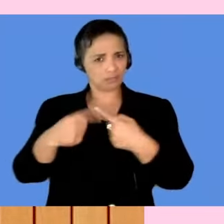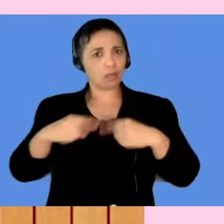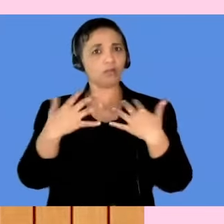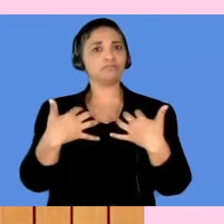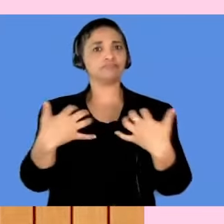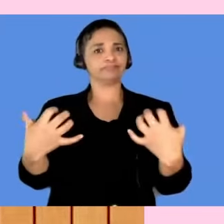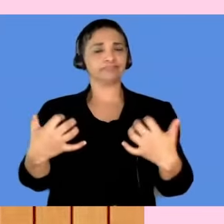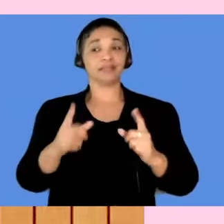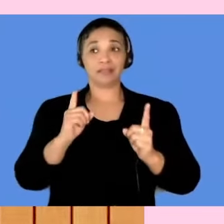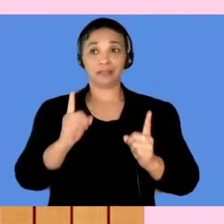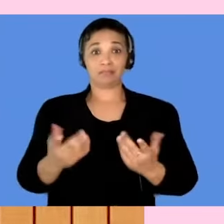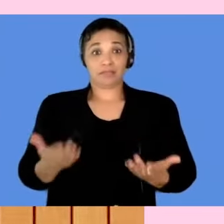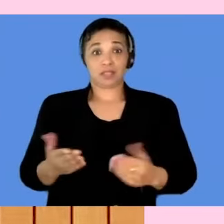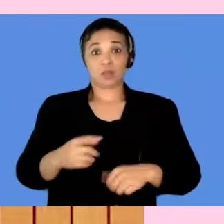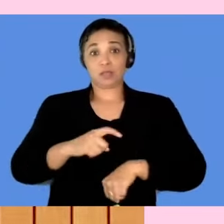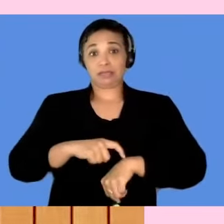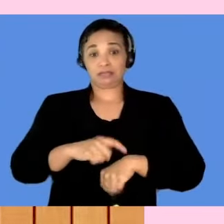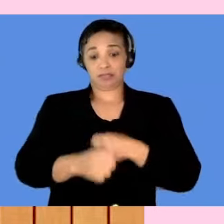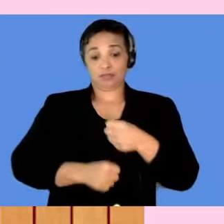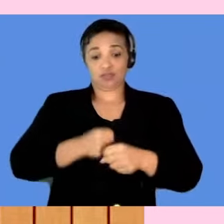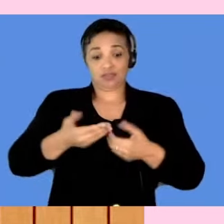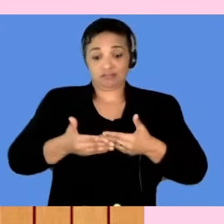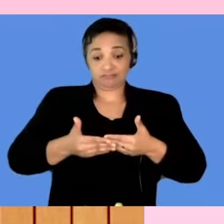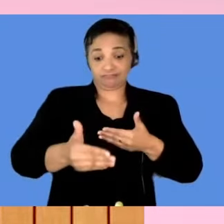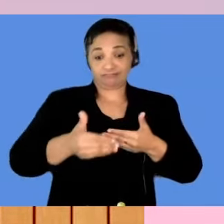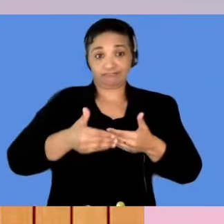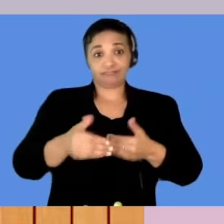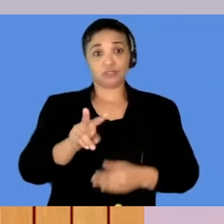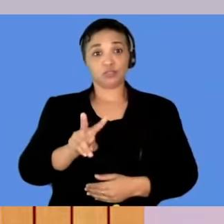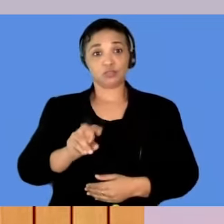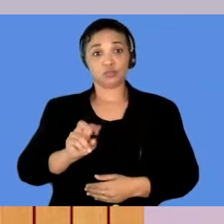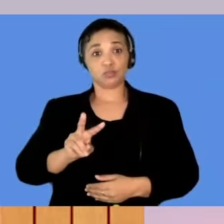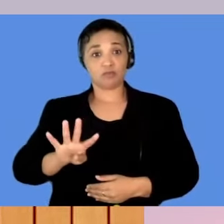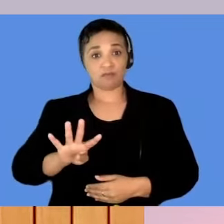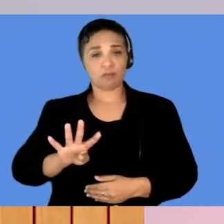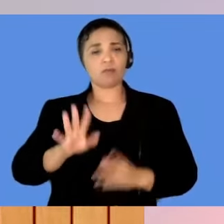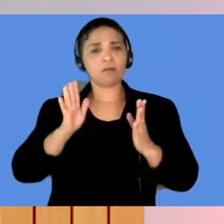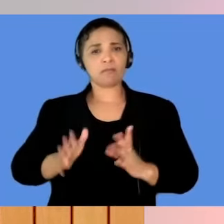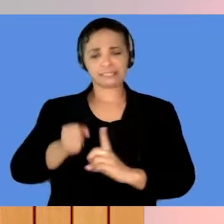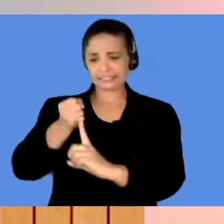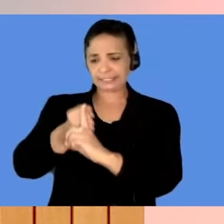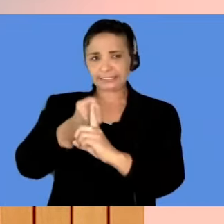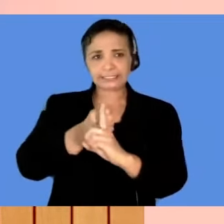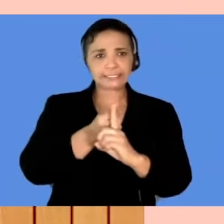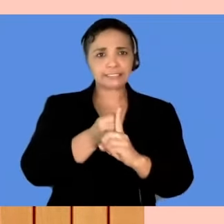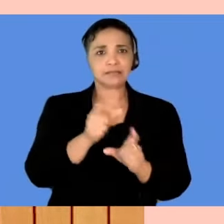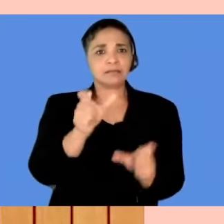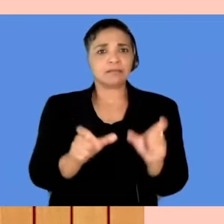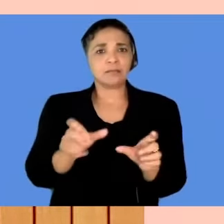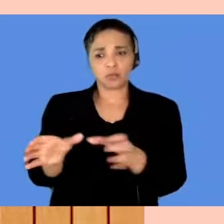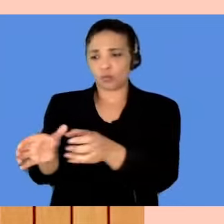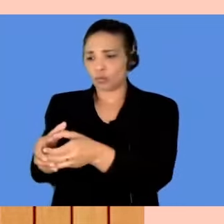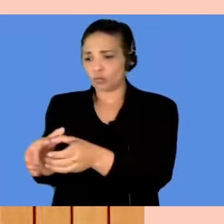to use this time, at least in 2024, with wherever they are, however they can influence, to reach out to people with disabilities,